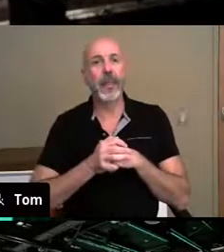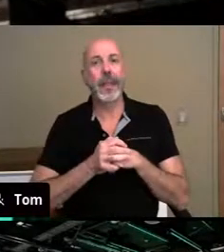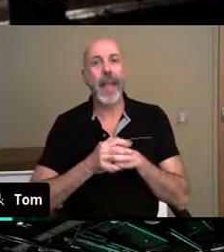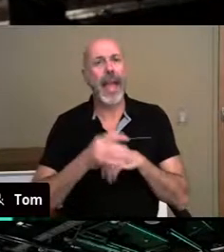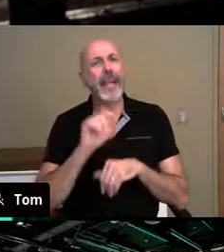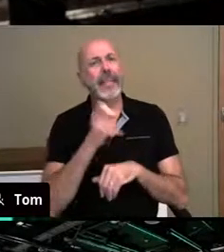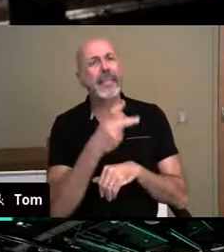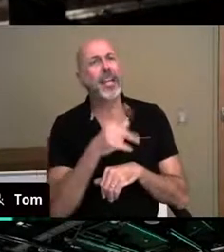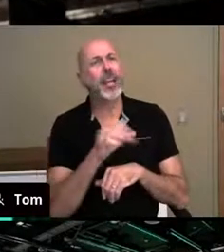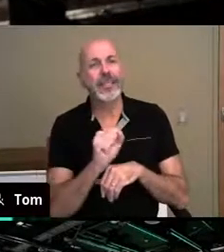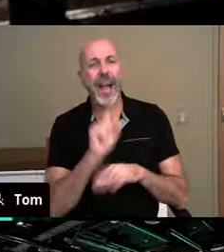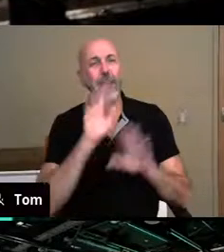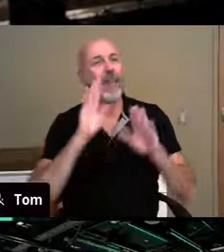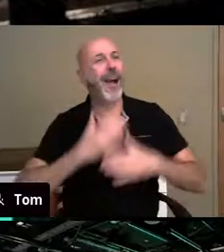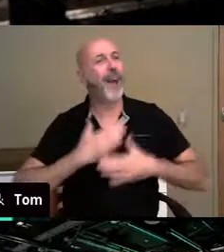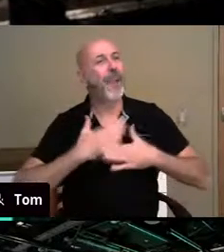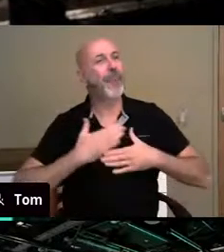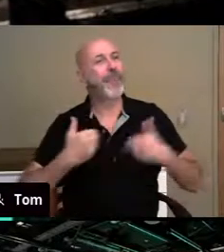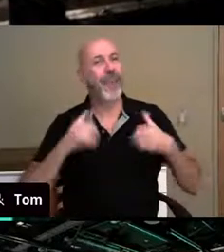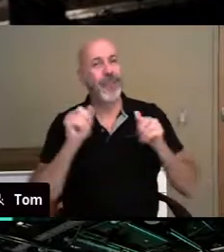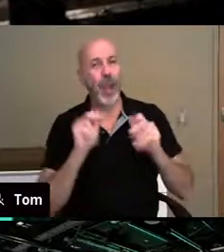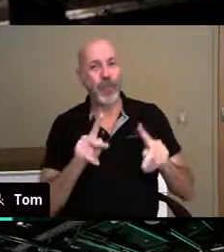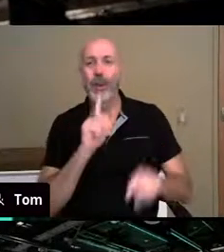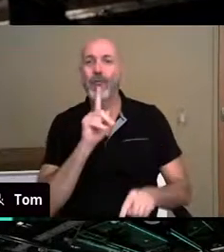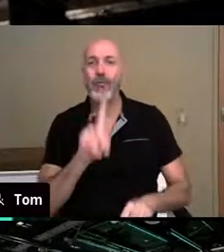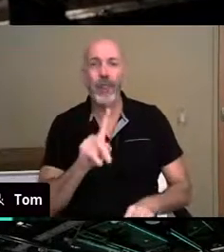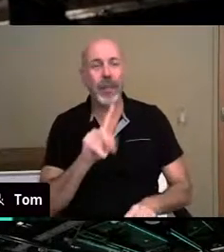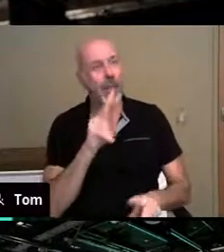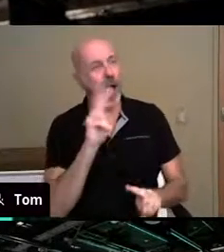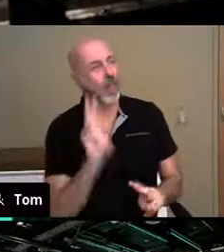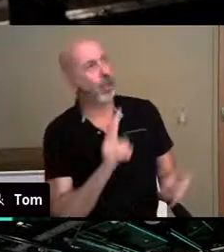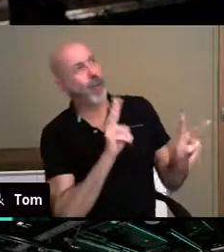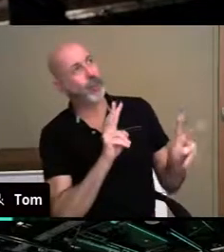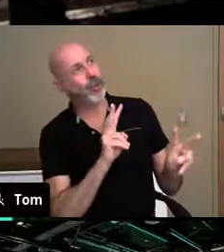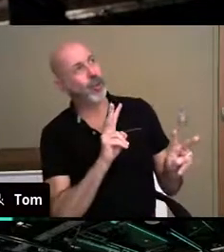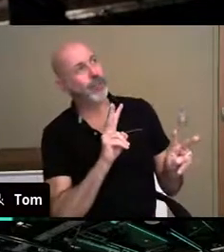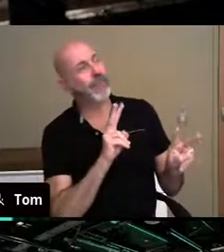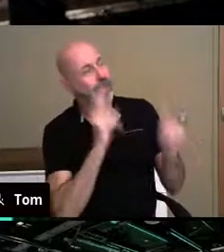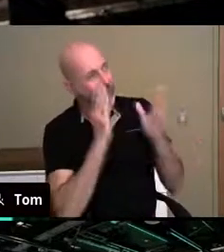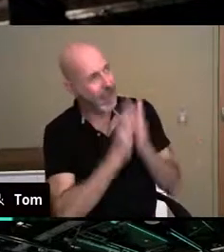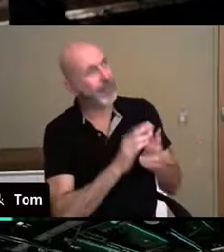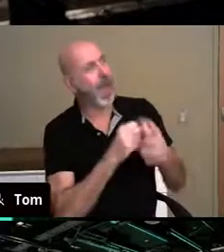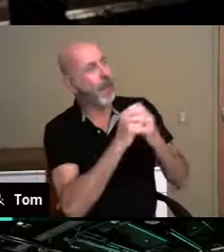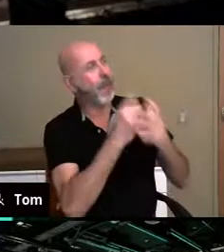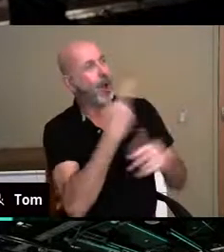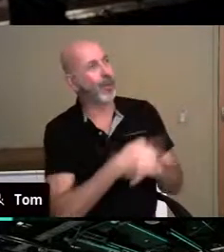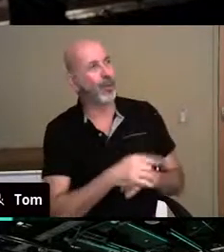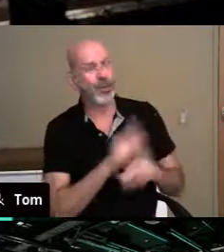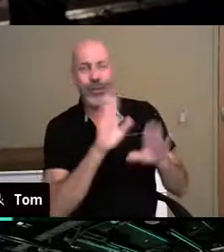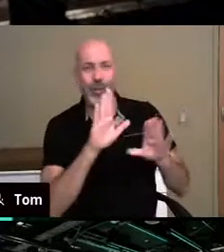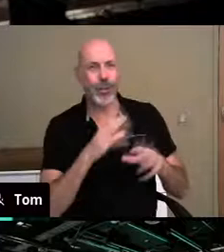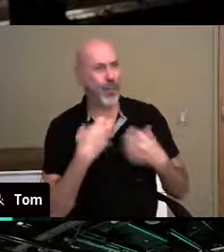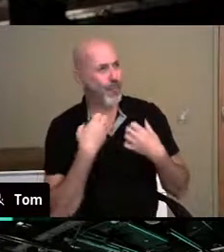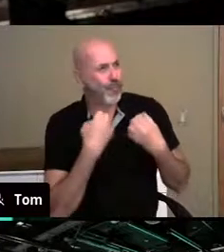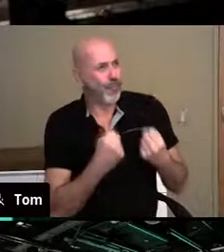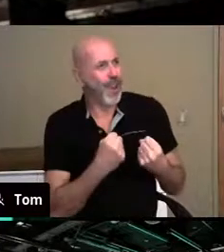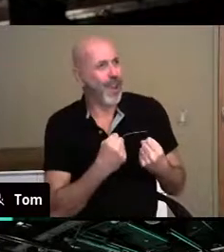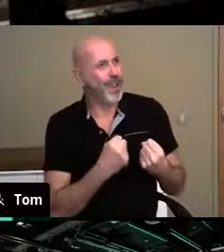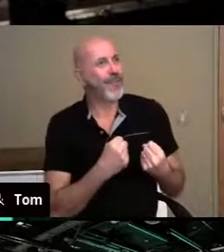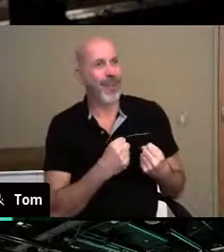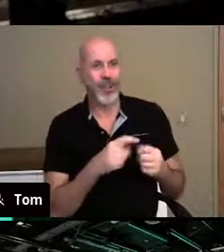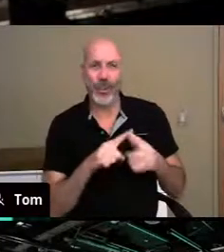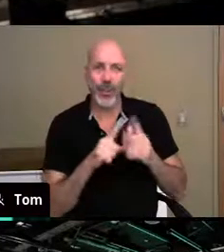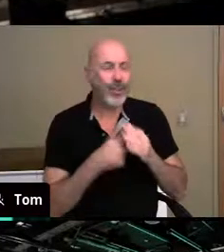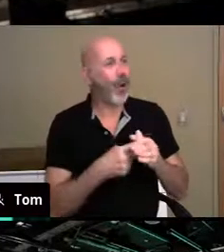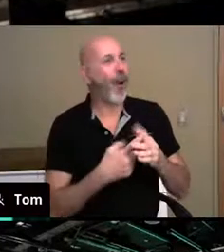Nicholas, I'm so happy to have this opportunity. I really look up to you and I admire you. I think that you're so brave and you're a pioneer with using your